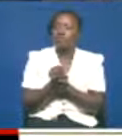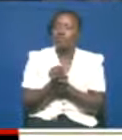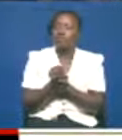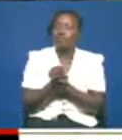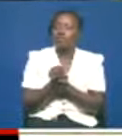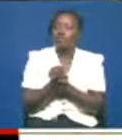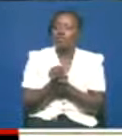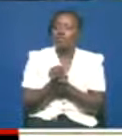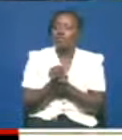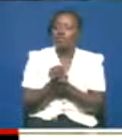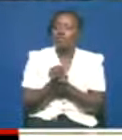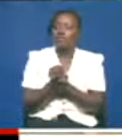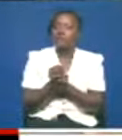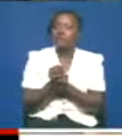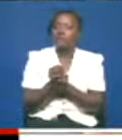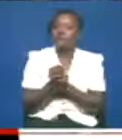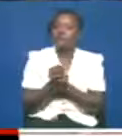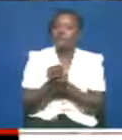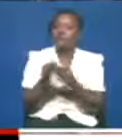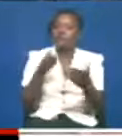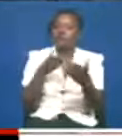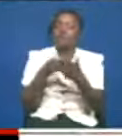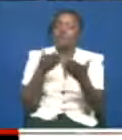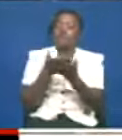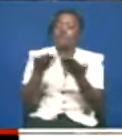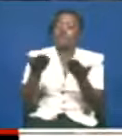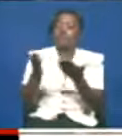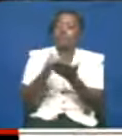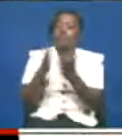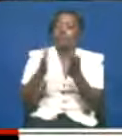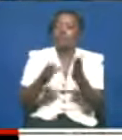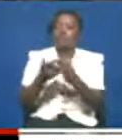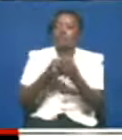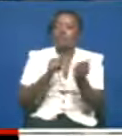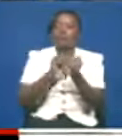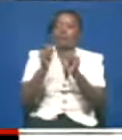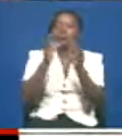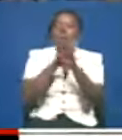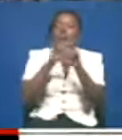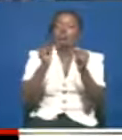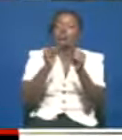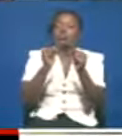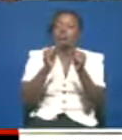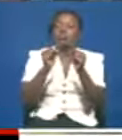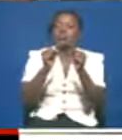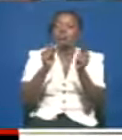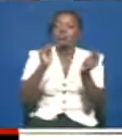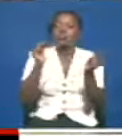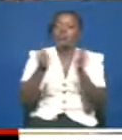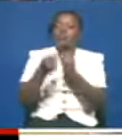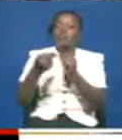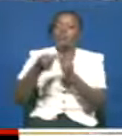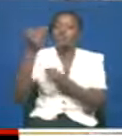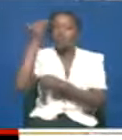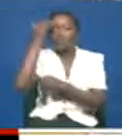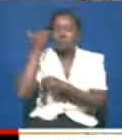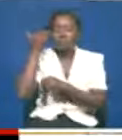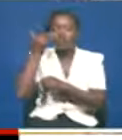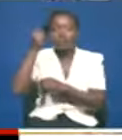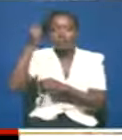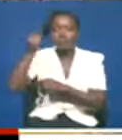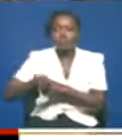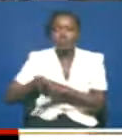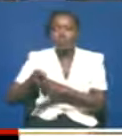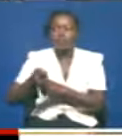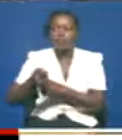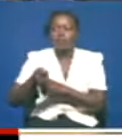The move to bar gospel singer Reuben Kigame from contesting for the presidency has been revoked by High Court Judge Anthony Mrima. In